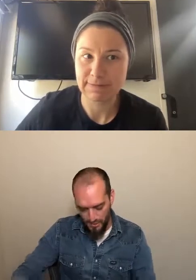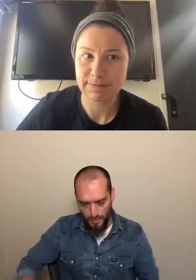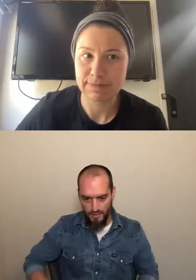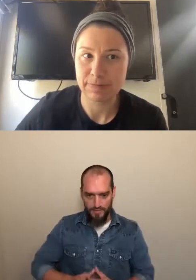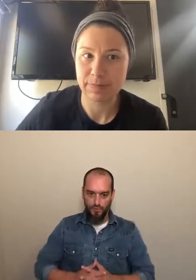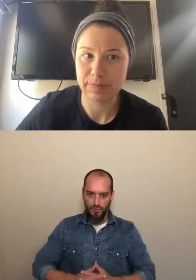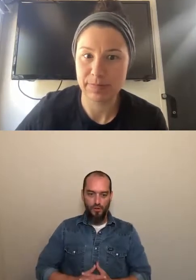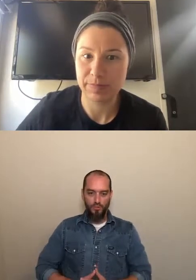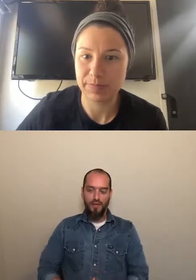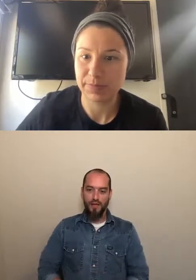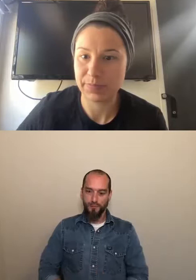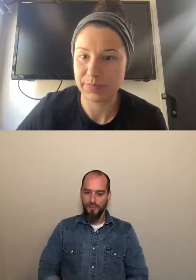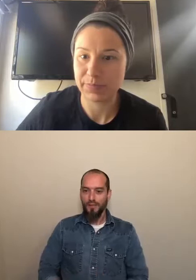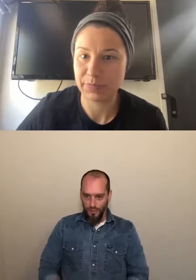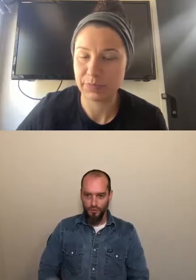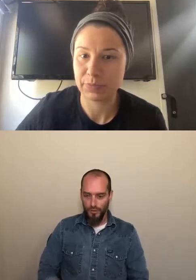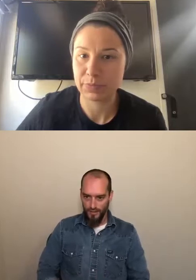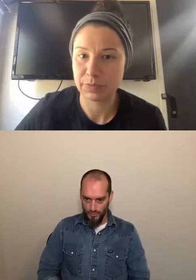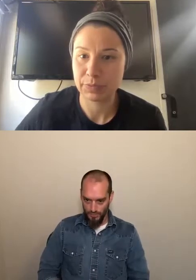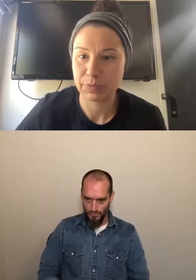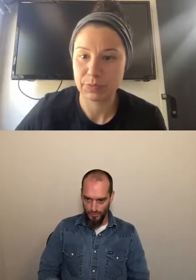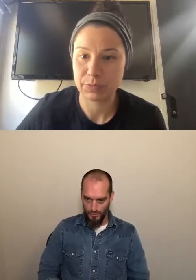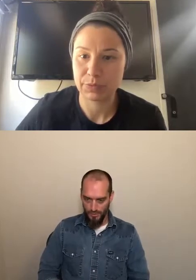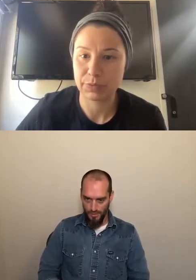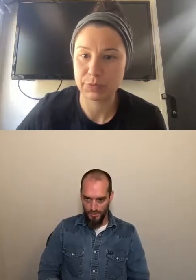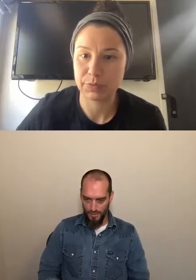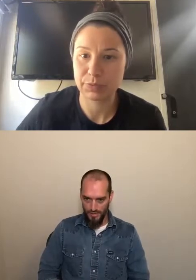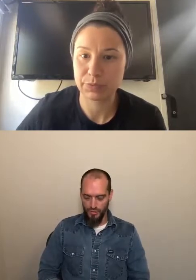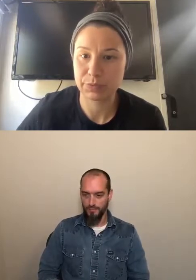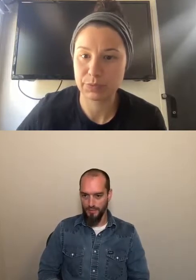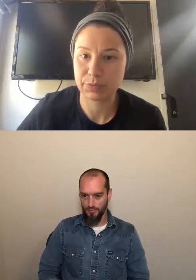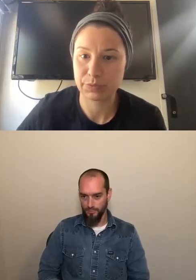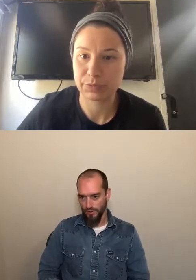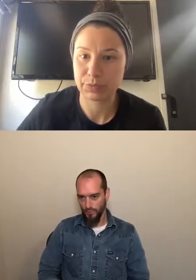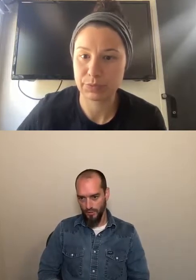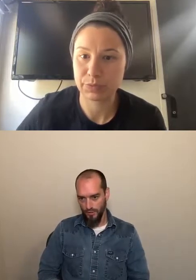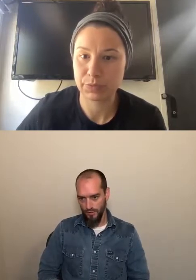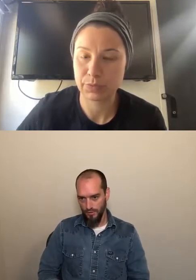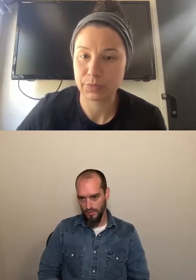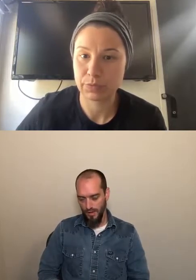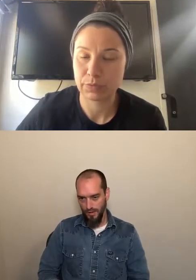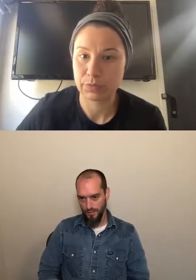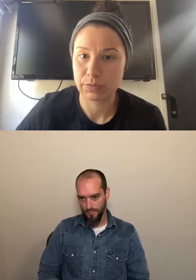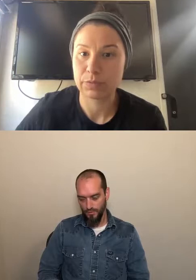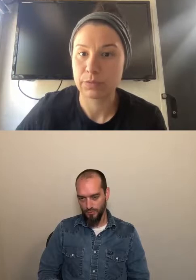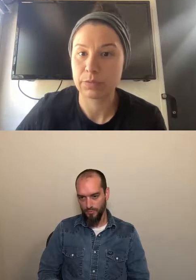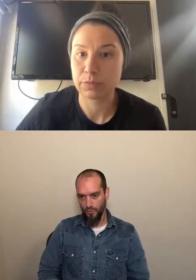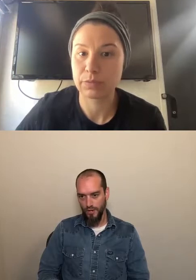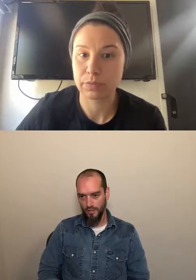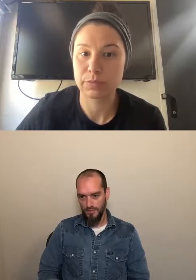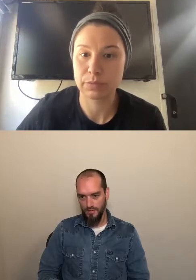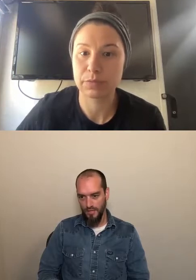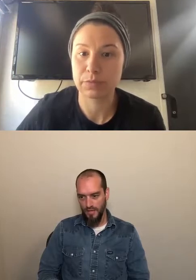that Eric's been at this for a long time, trying to educate people, spread the word, you know,